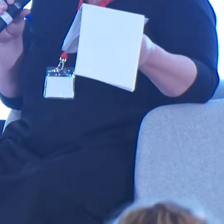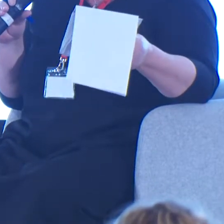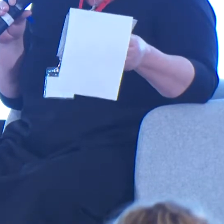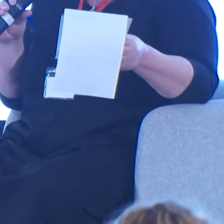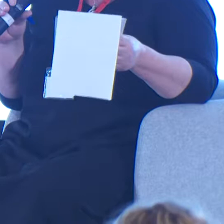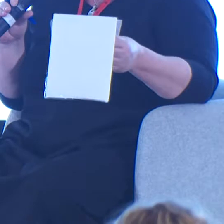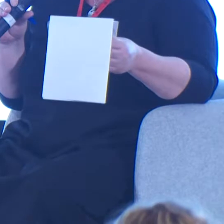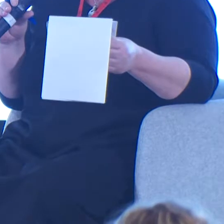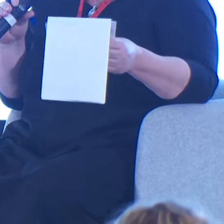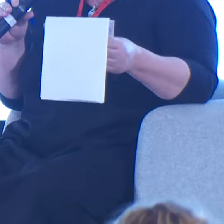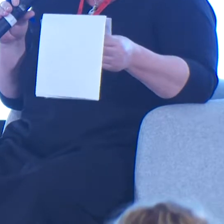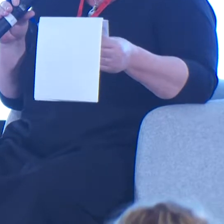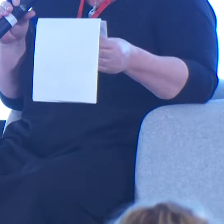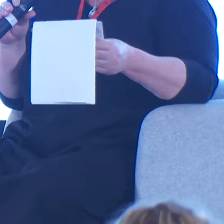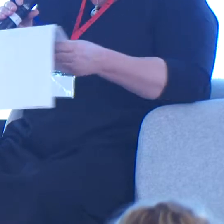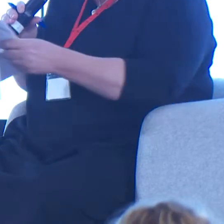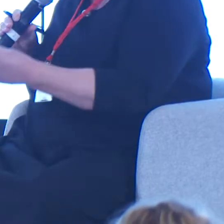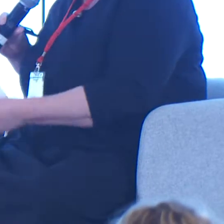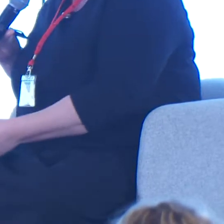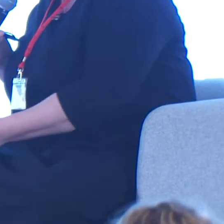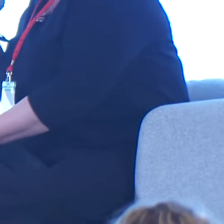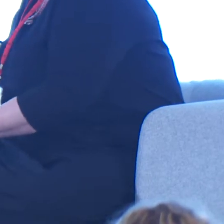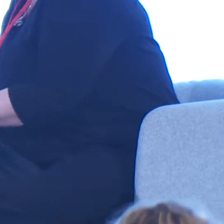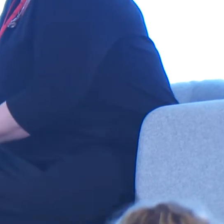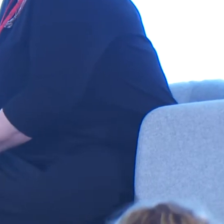life that we all see in the work that we do.